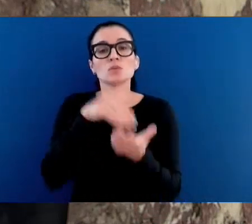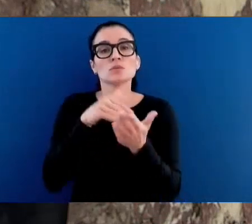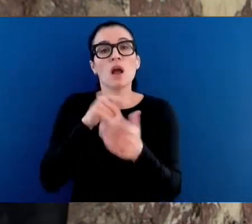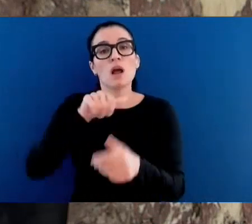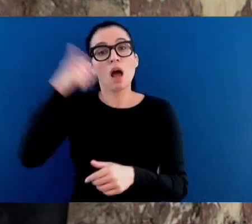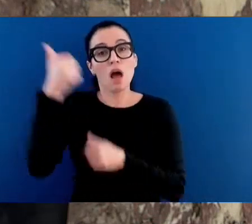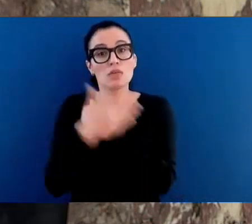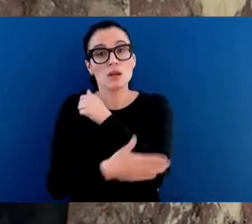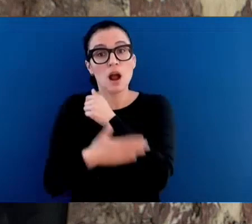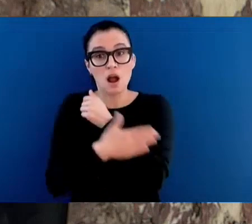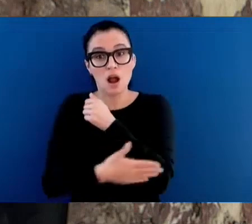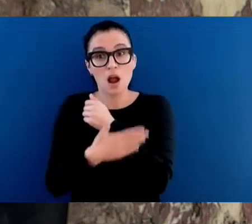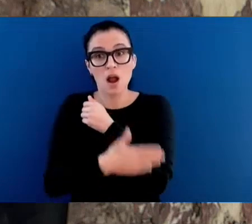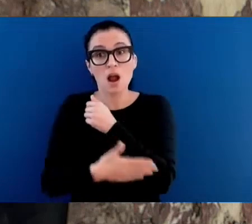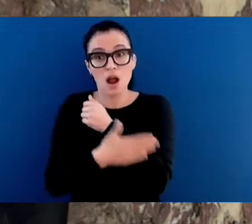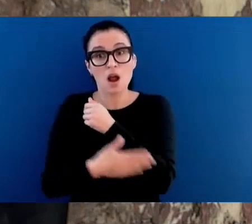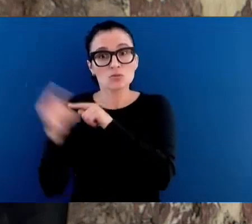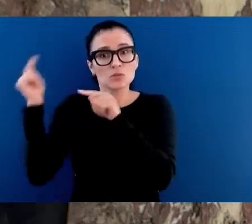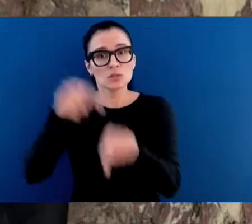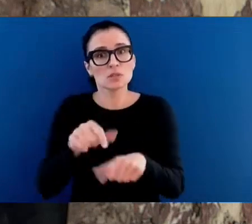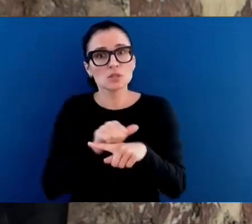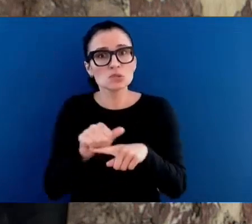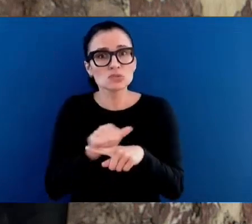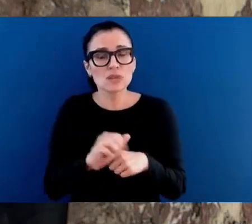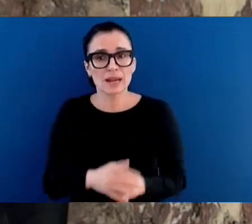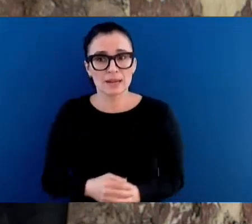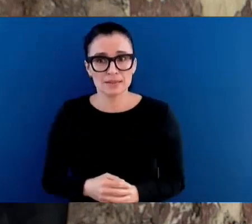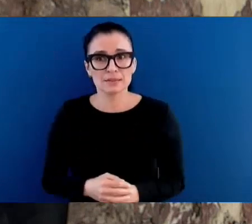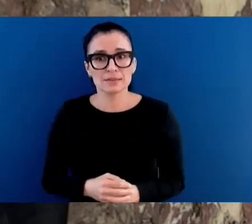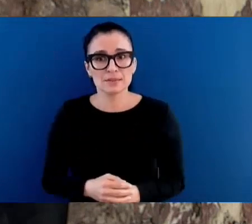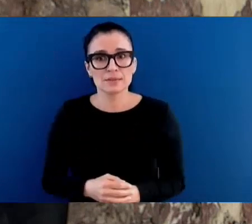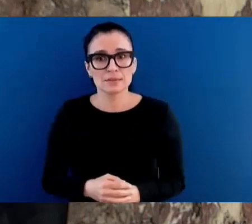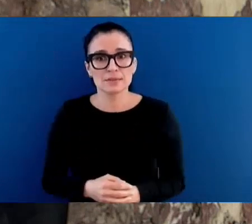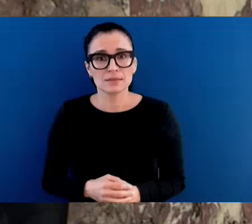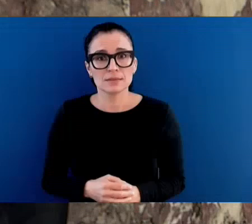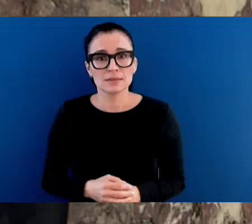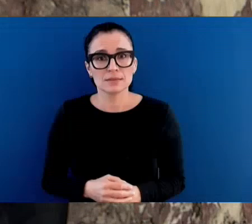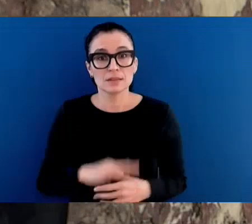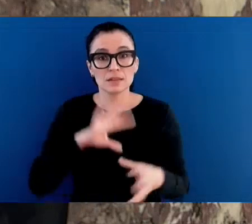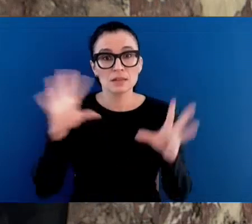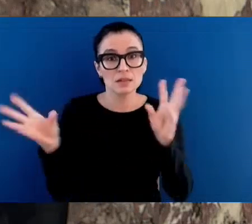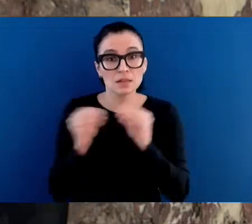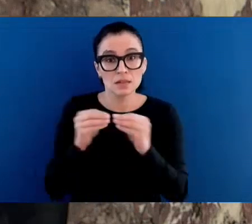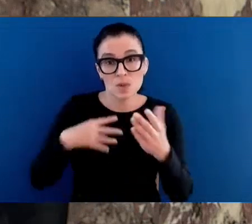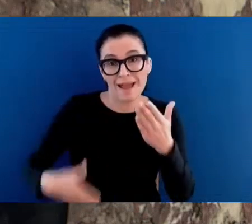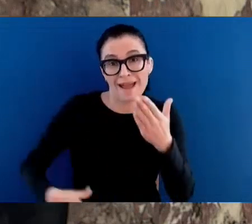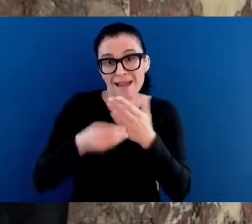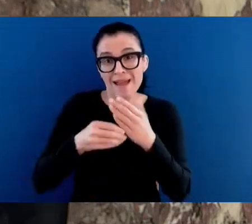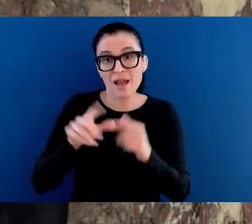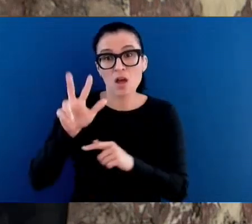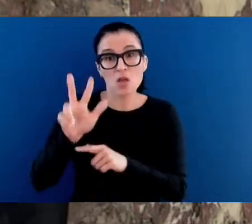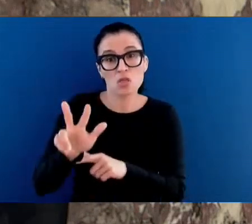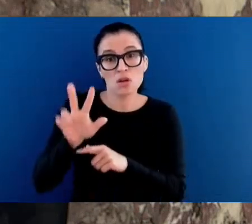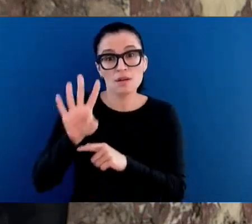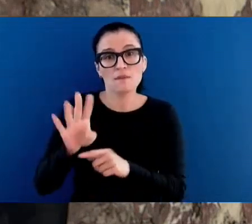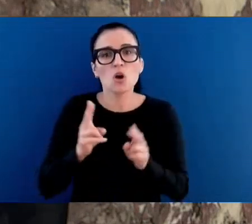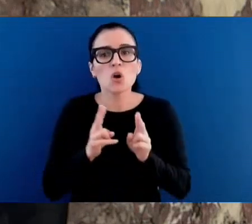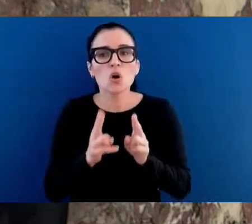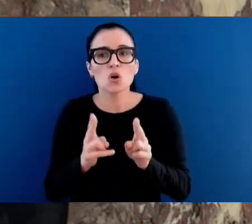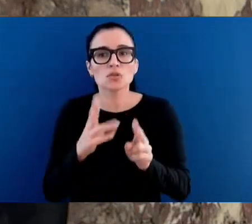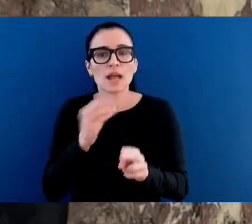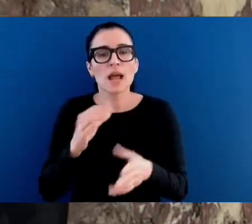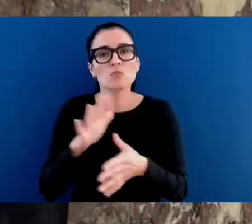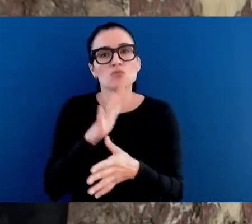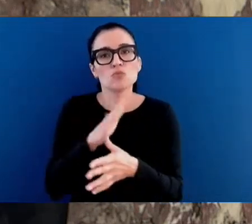all developed locally. 34 urgent and primary care centers, one that we opened last week in Mission, providing care for people